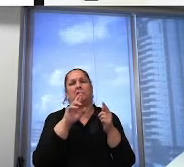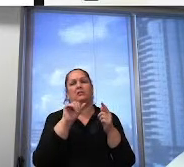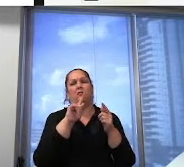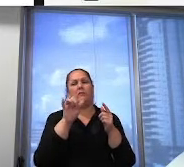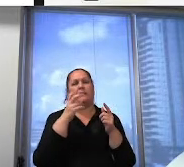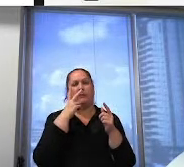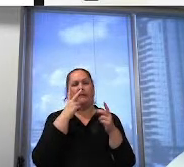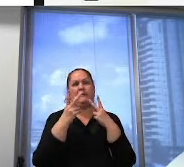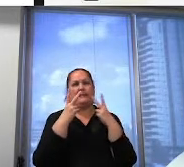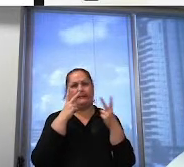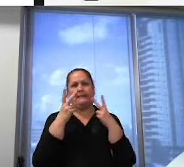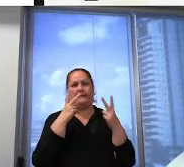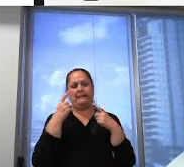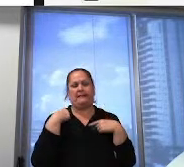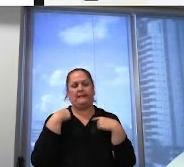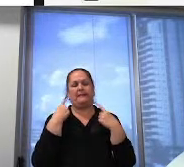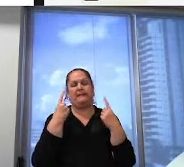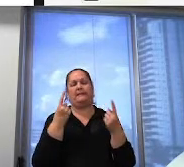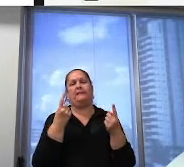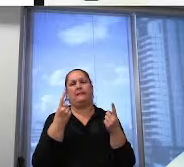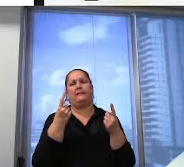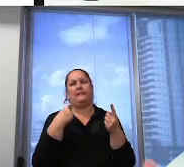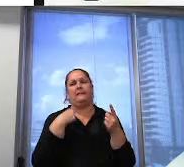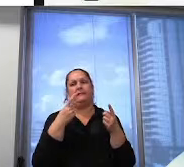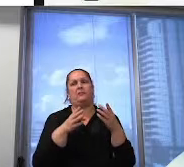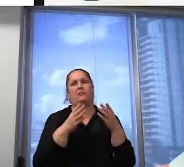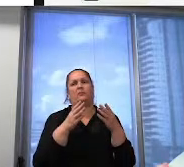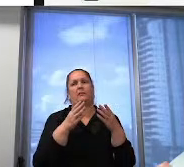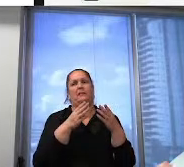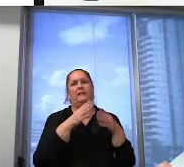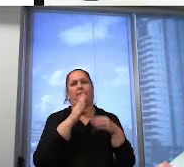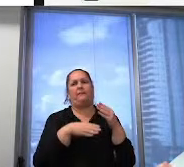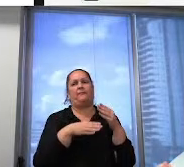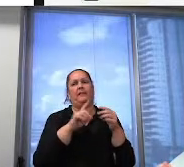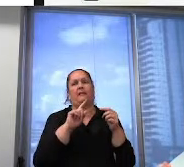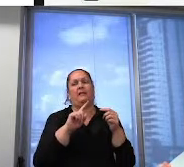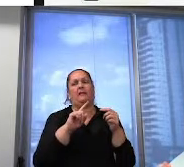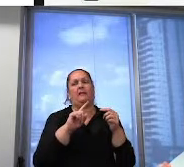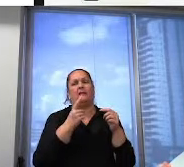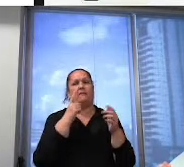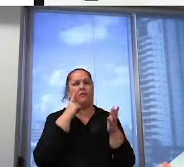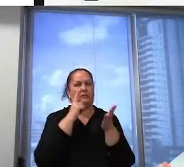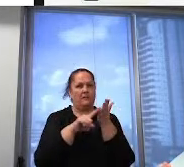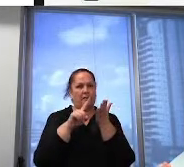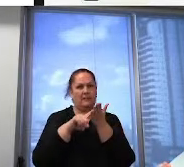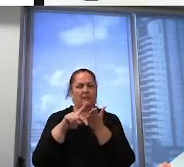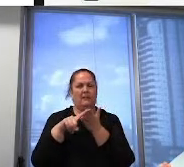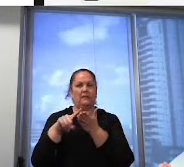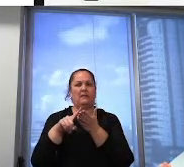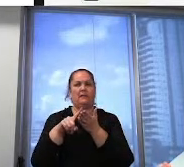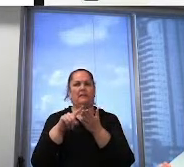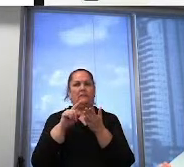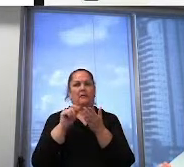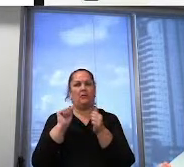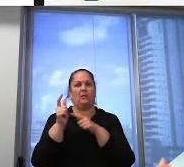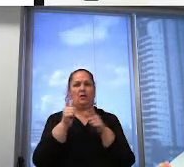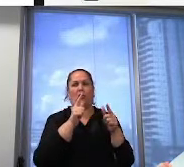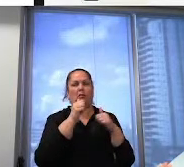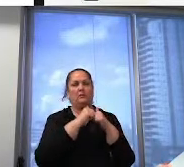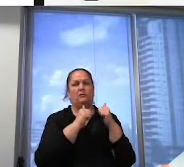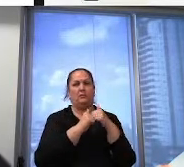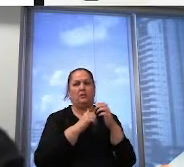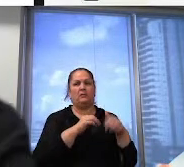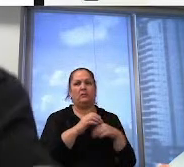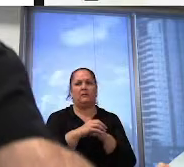pretty much a rate that we have seen since we first completed our first assessment of these the